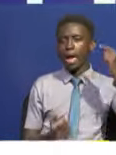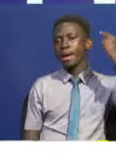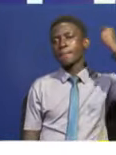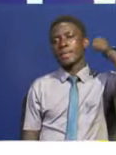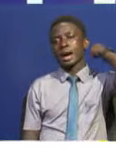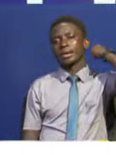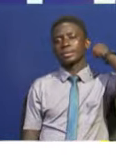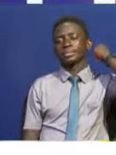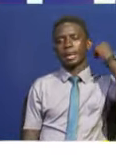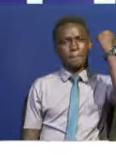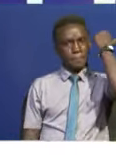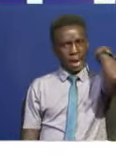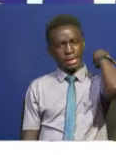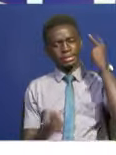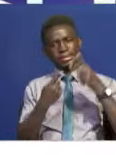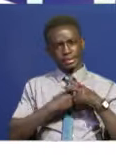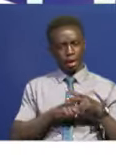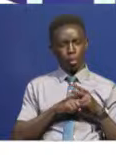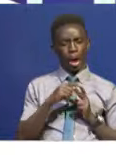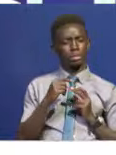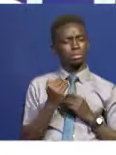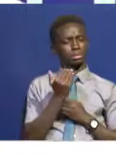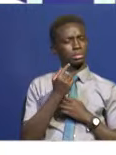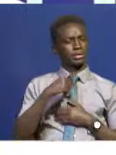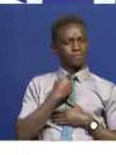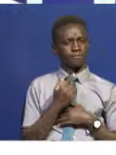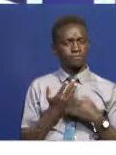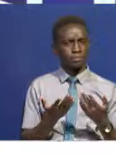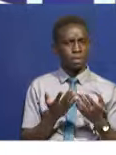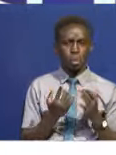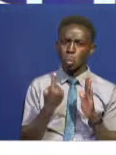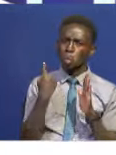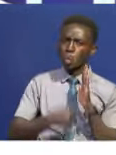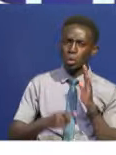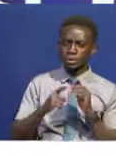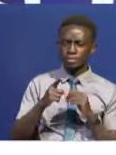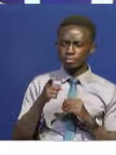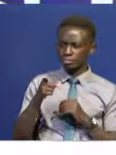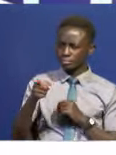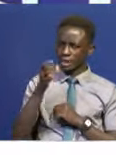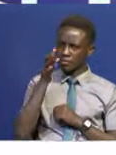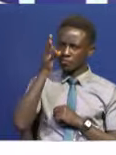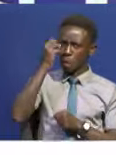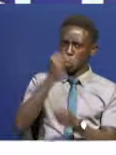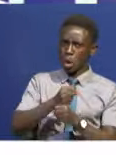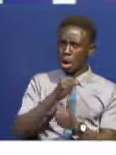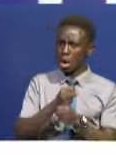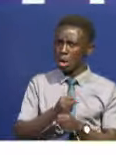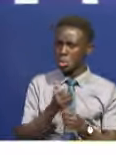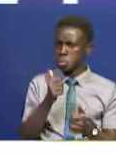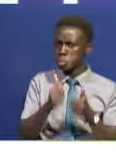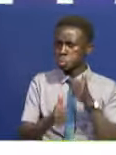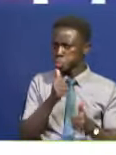where we ask ourselves, what are the careers that optimize the learner's